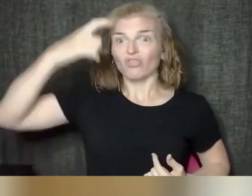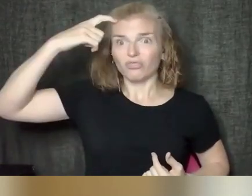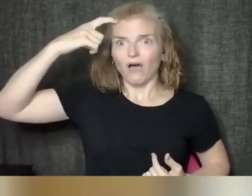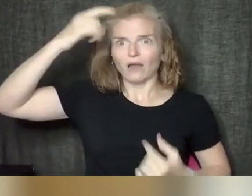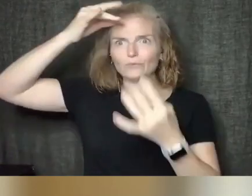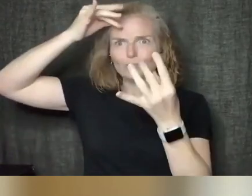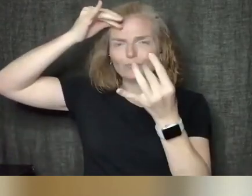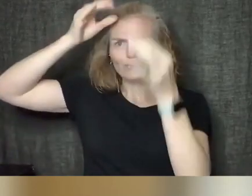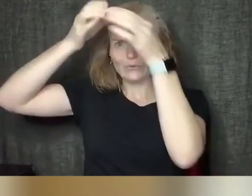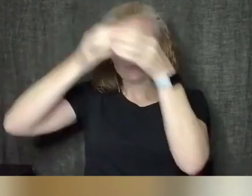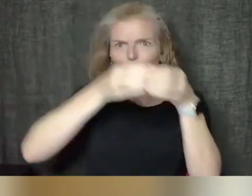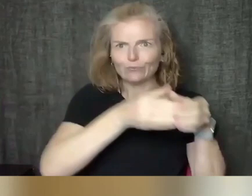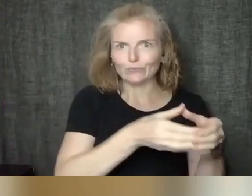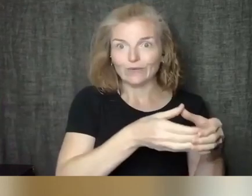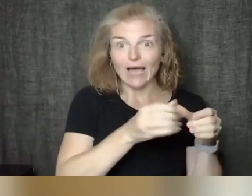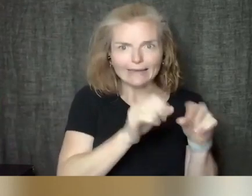They're conditioned patterns.